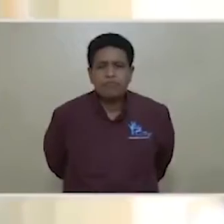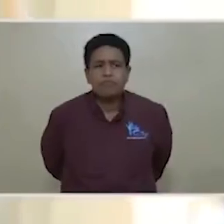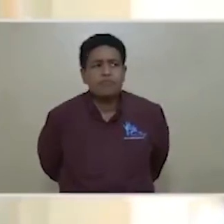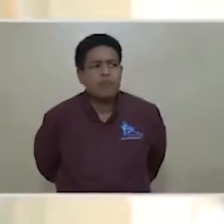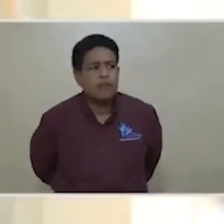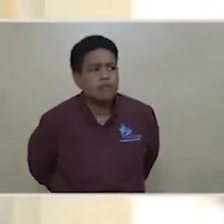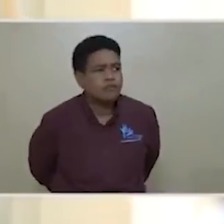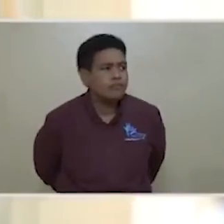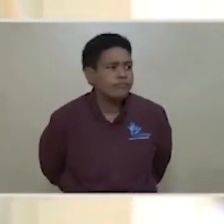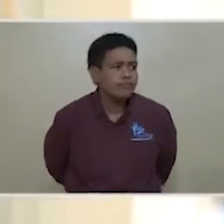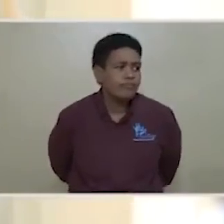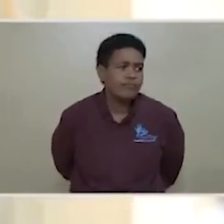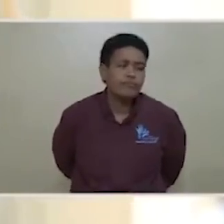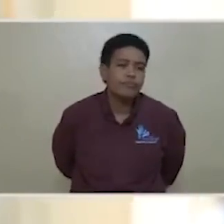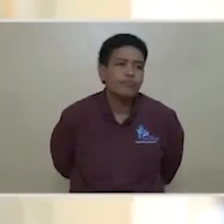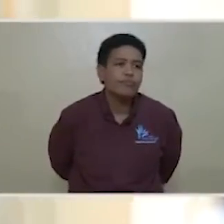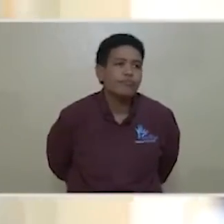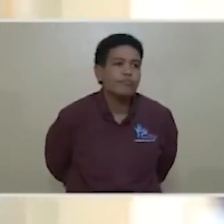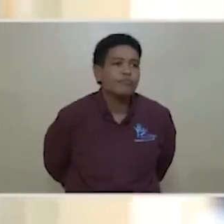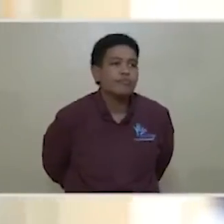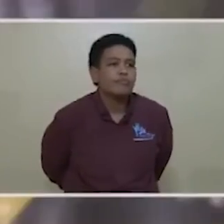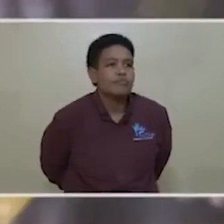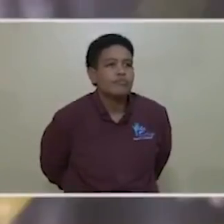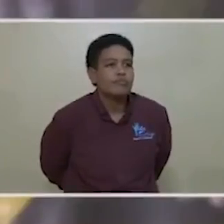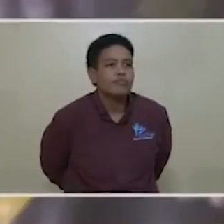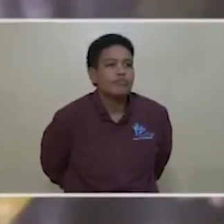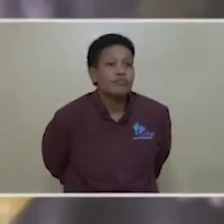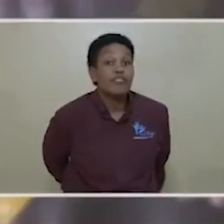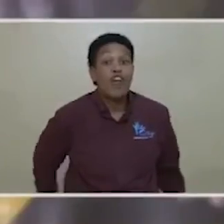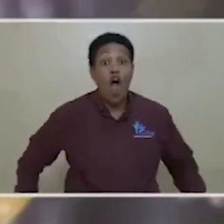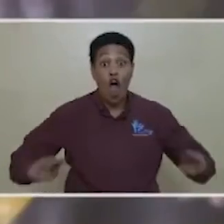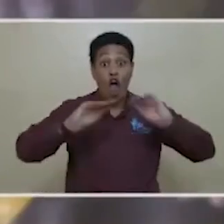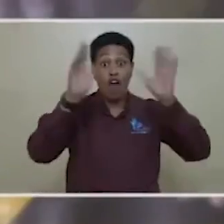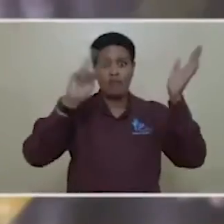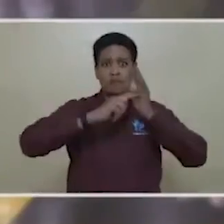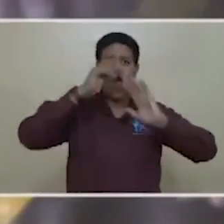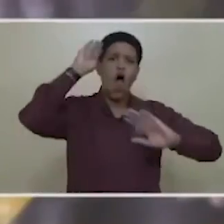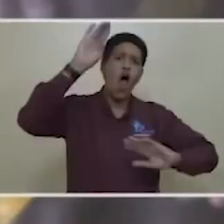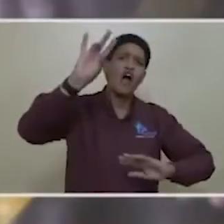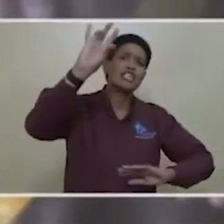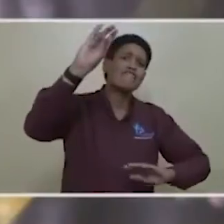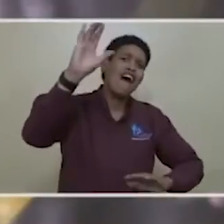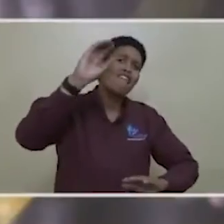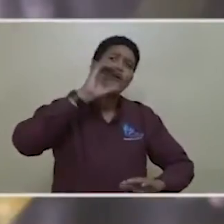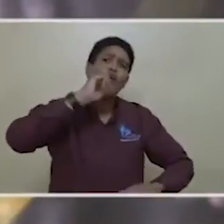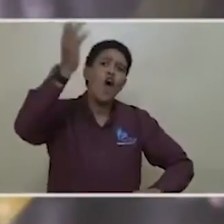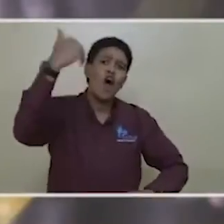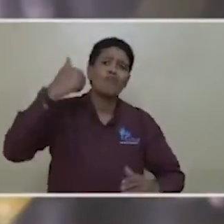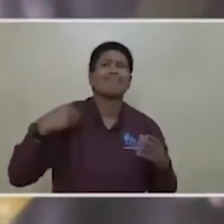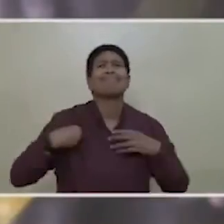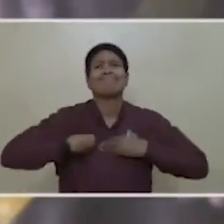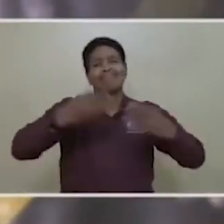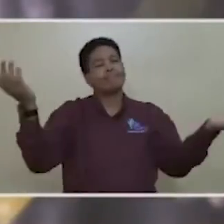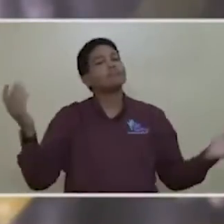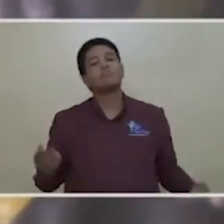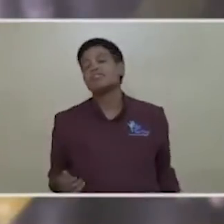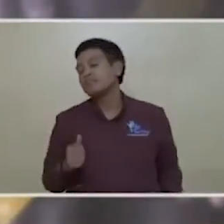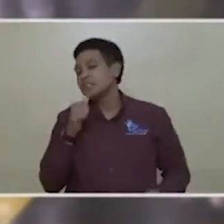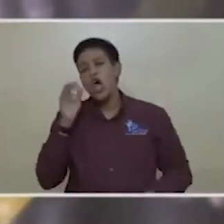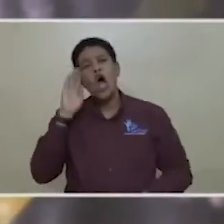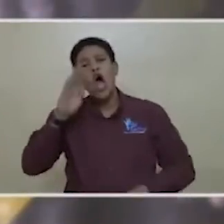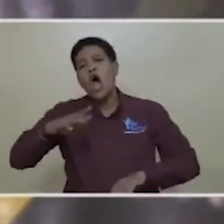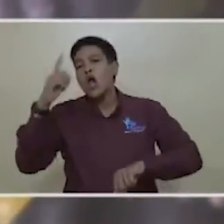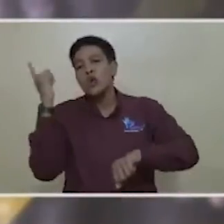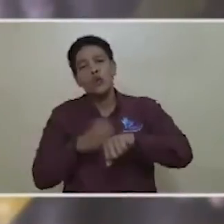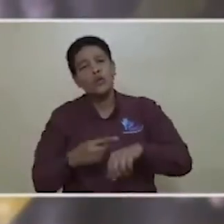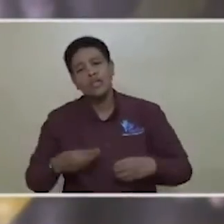We obviously will not be able to do it all at once. We won't be able to provide